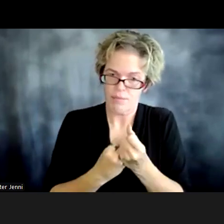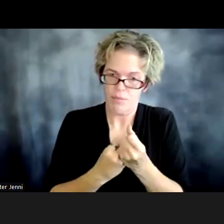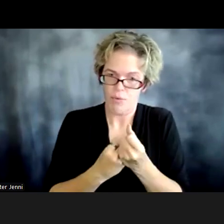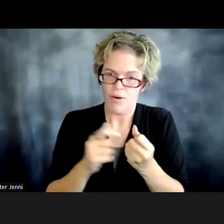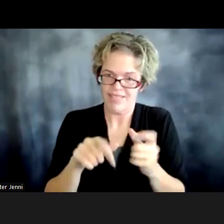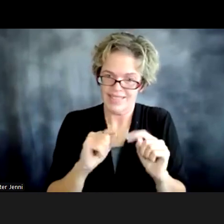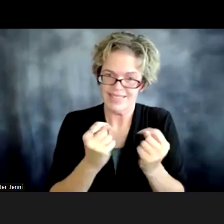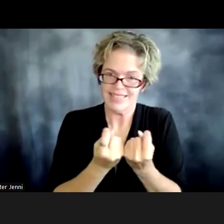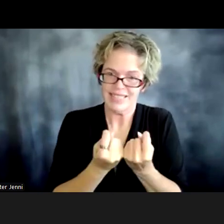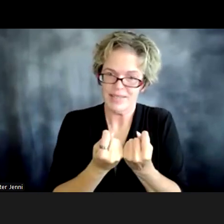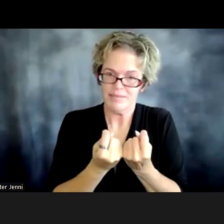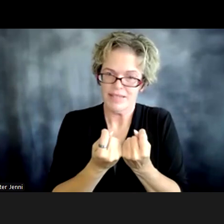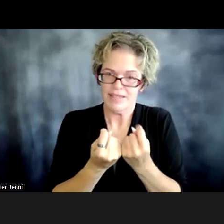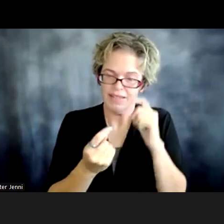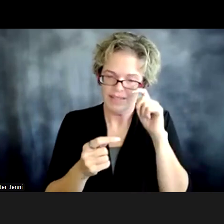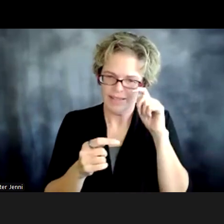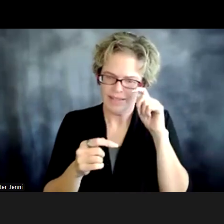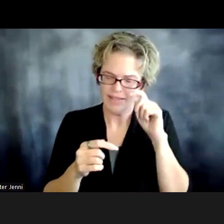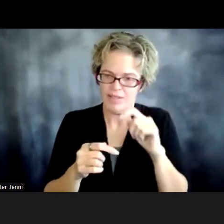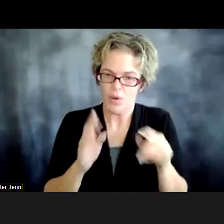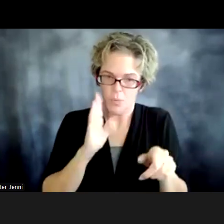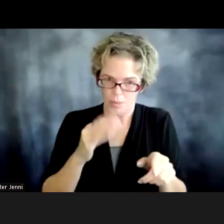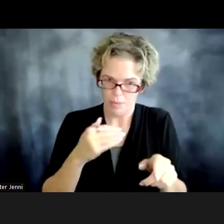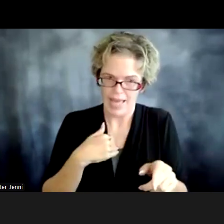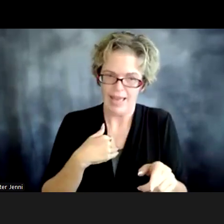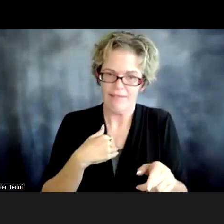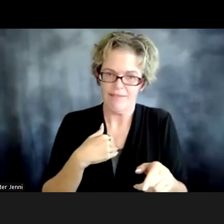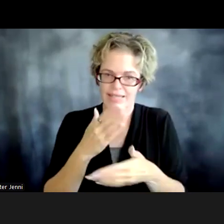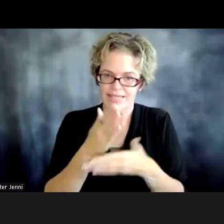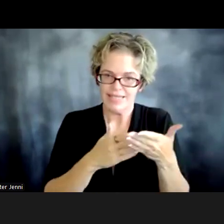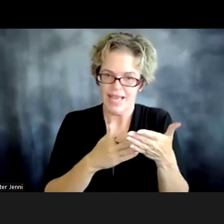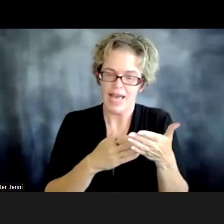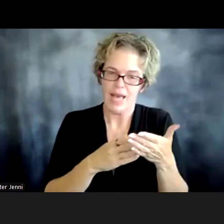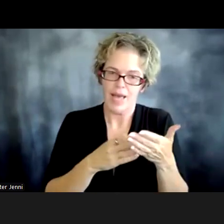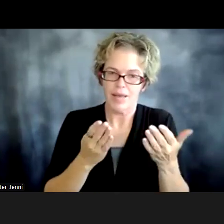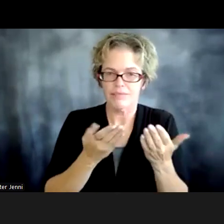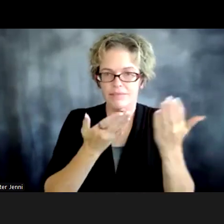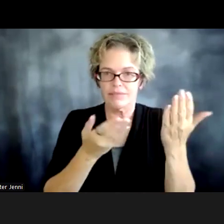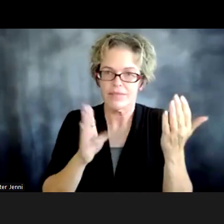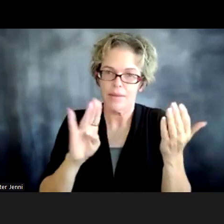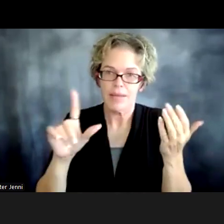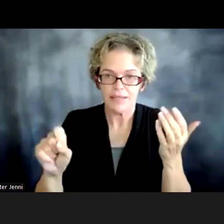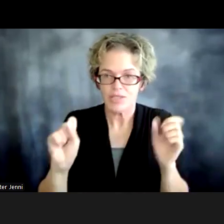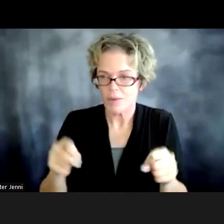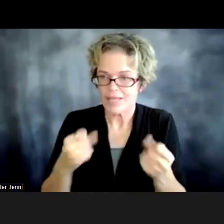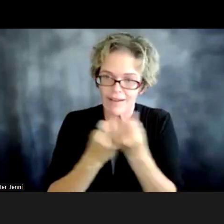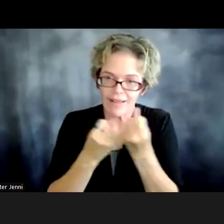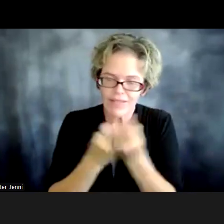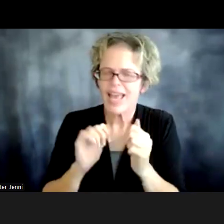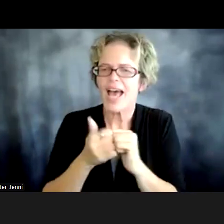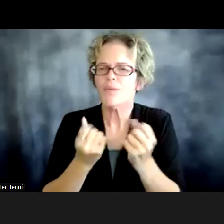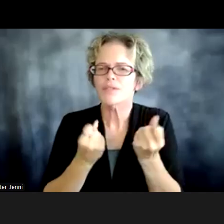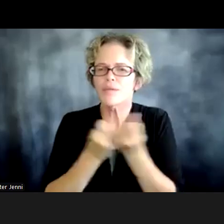state? Is there going to be some bills that we could advocate for? How do we support this idea